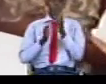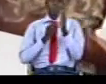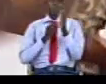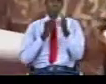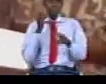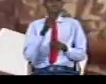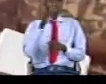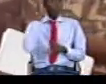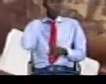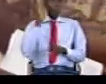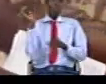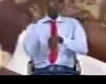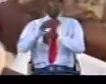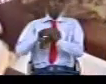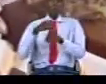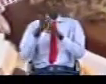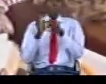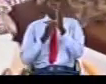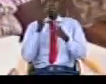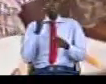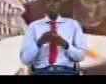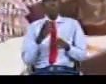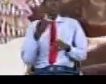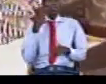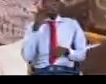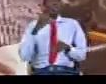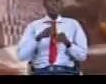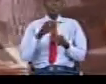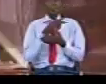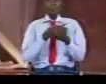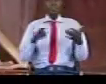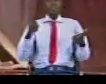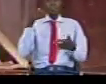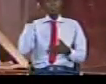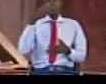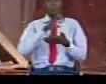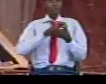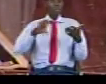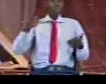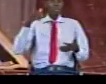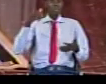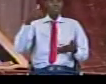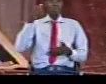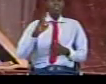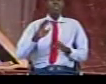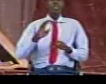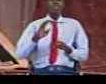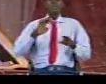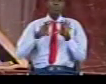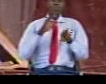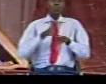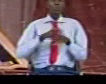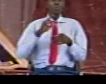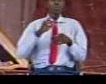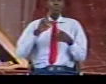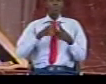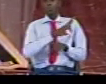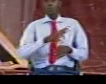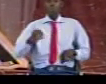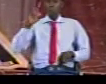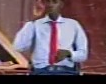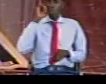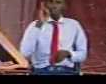overcome in Jesus' name. Look at verse 17. Recompense to no man, no man, no matter who the person